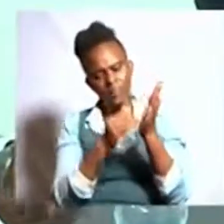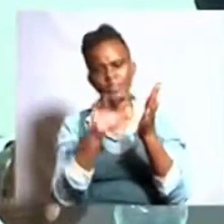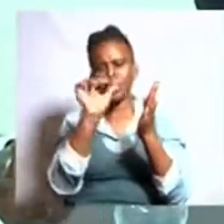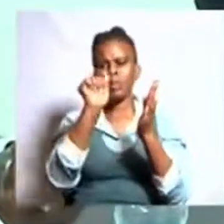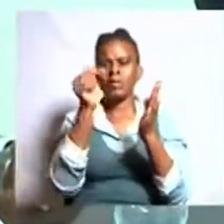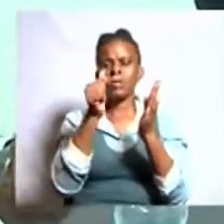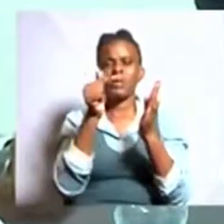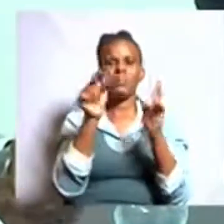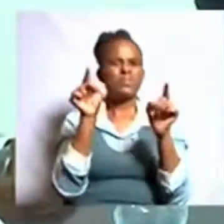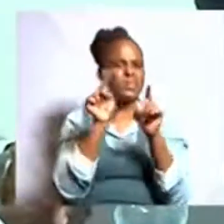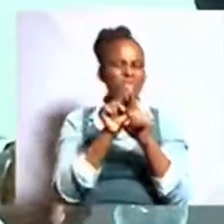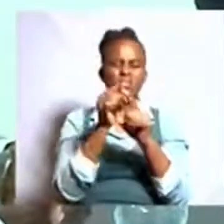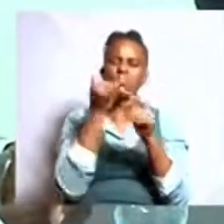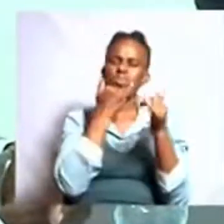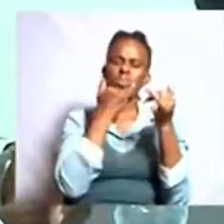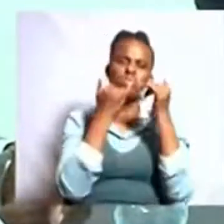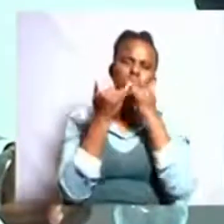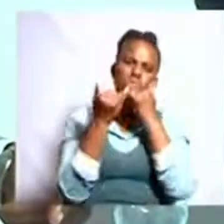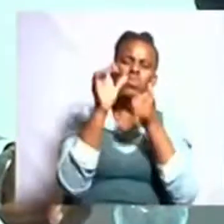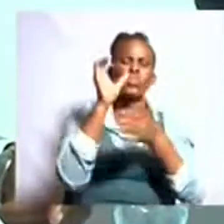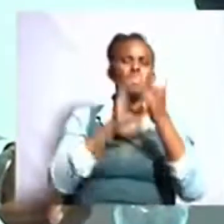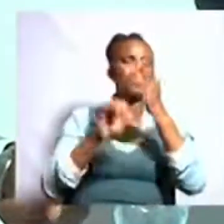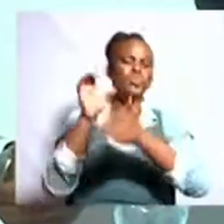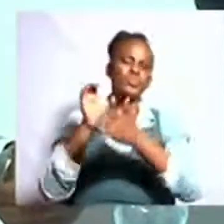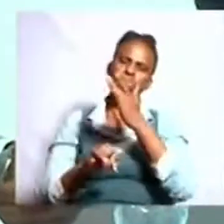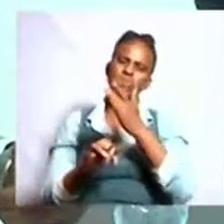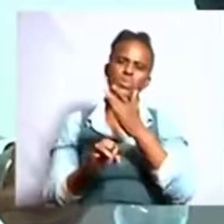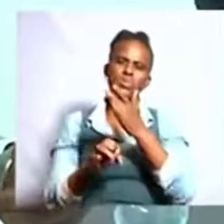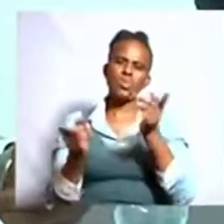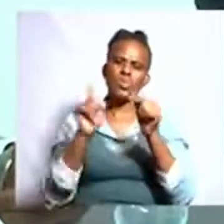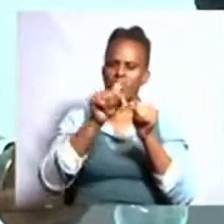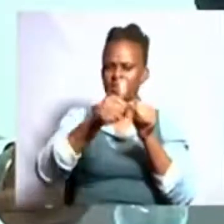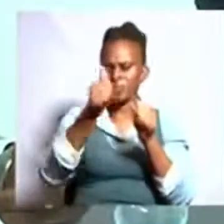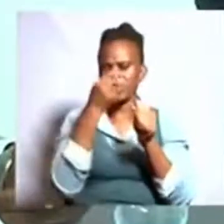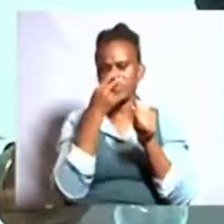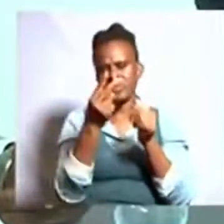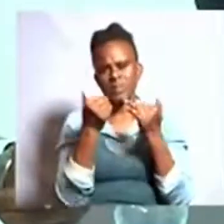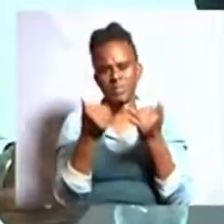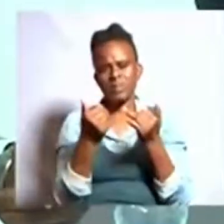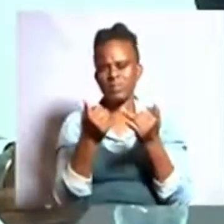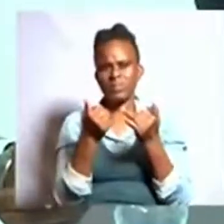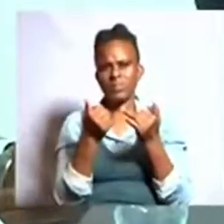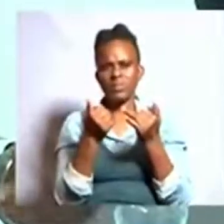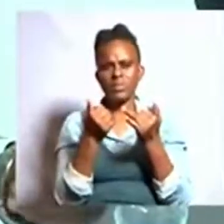is also quoting wrong clauses. If you look at